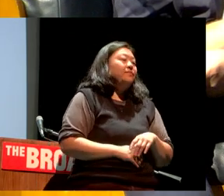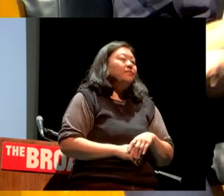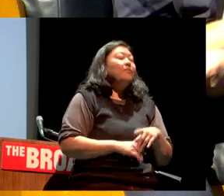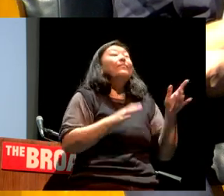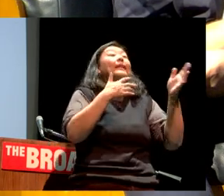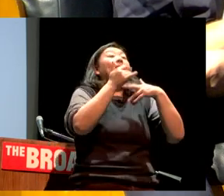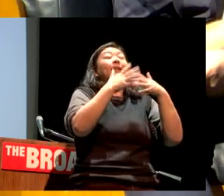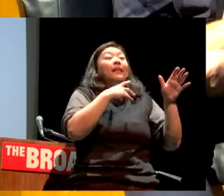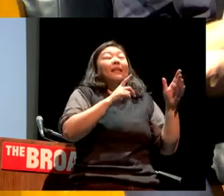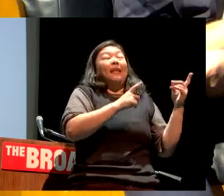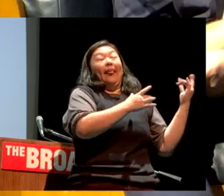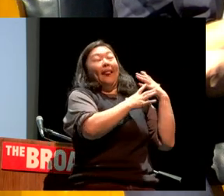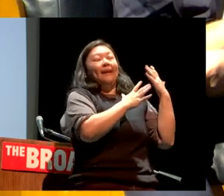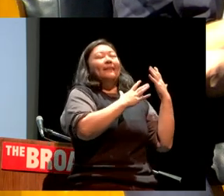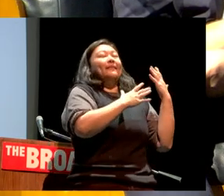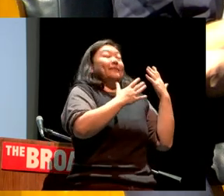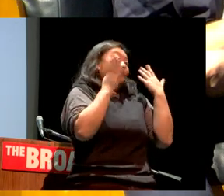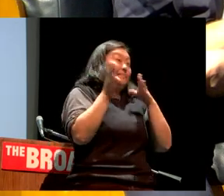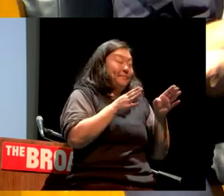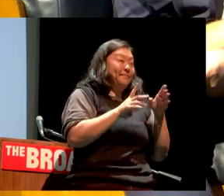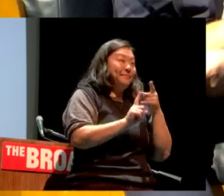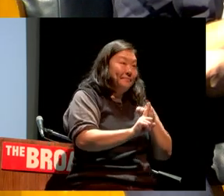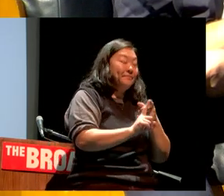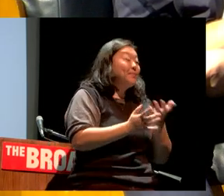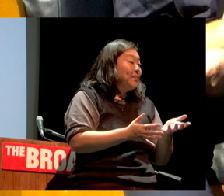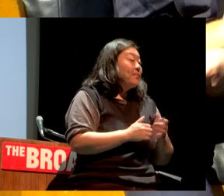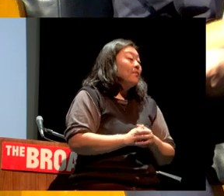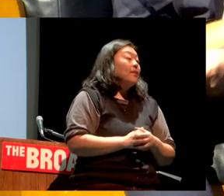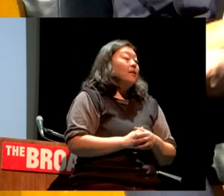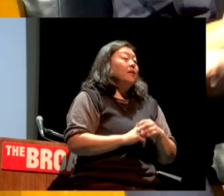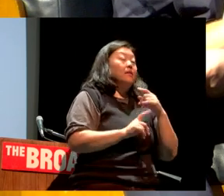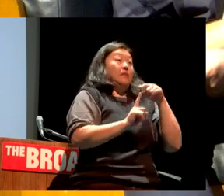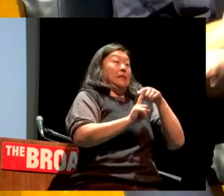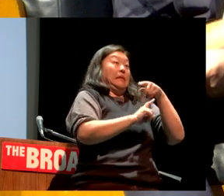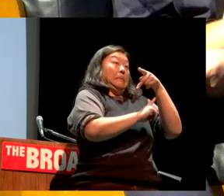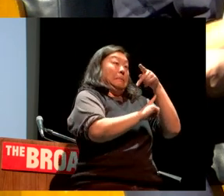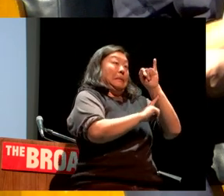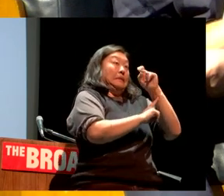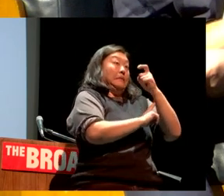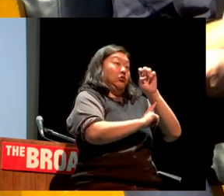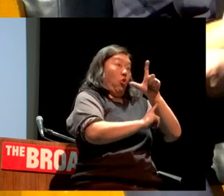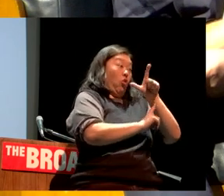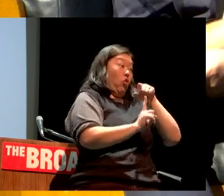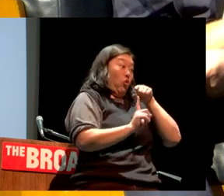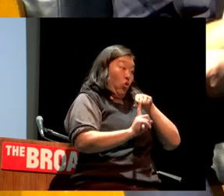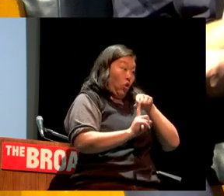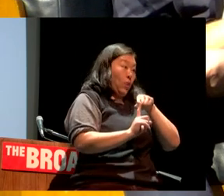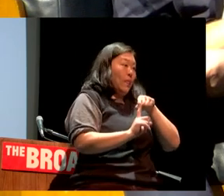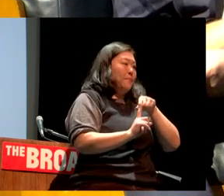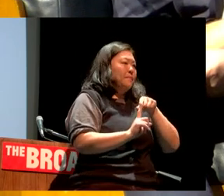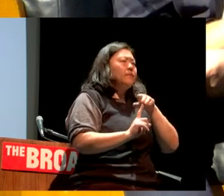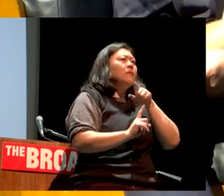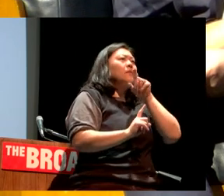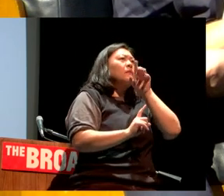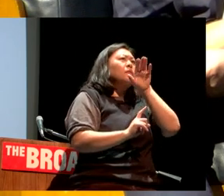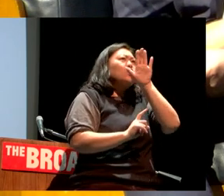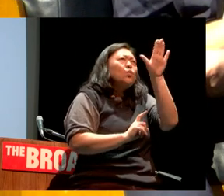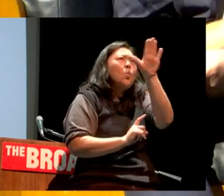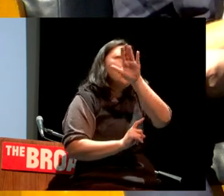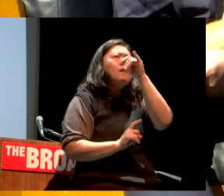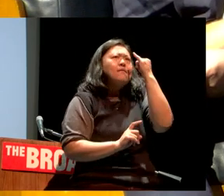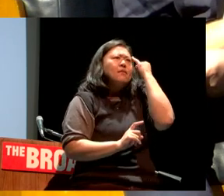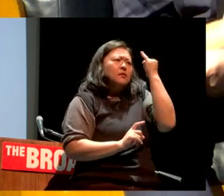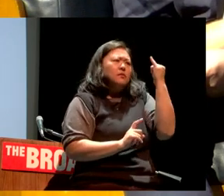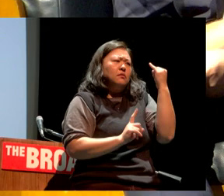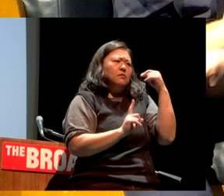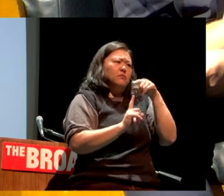in minimalism or any type of movement, how do you convey an idea through the minimum of the, you know, canvas or whatever,